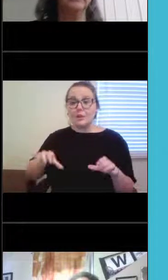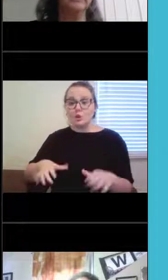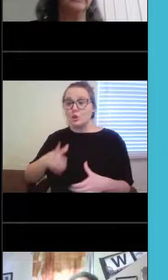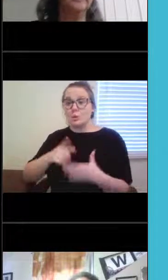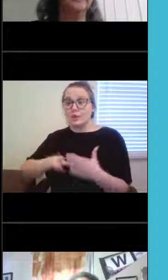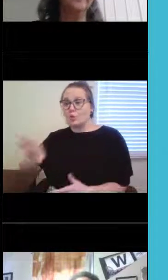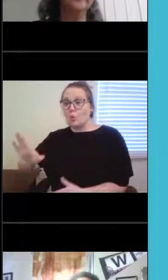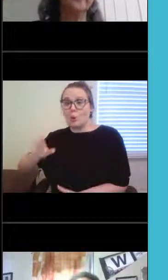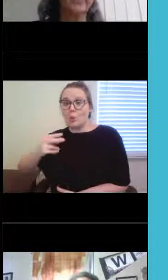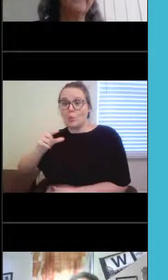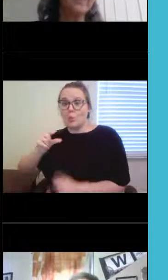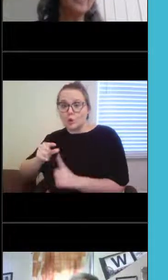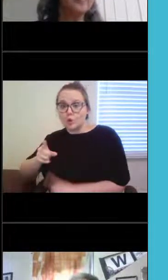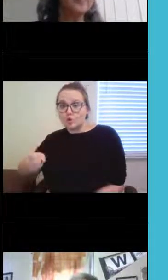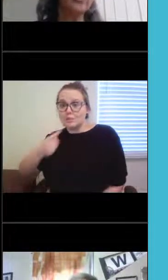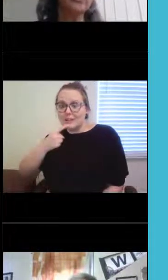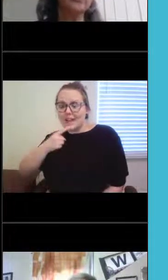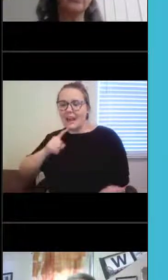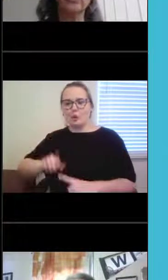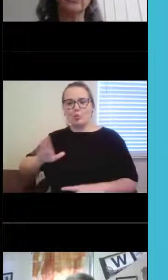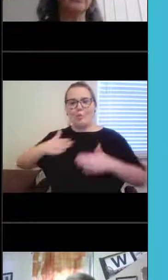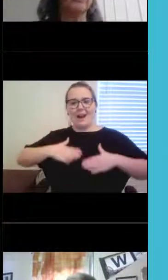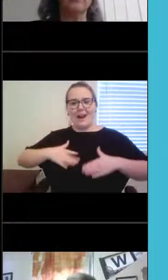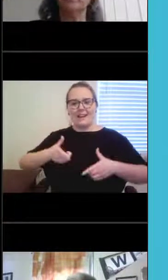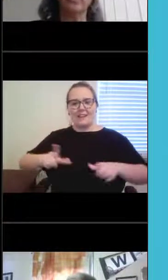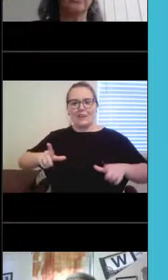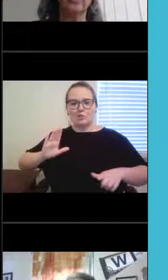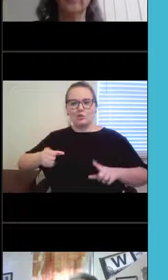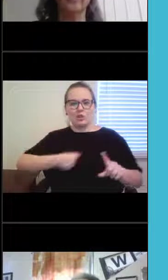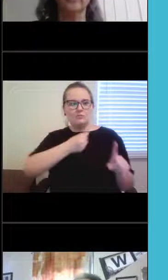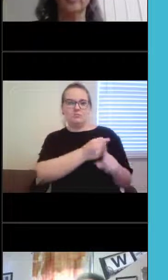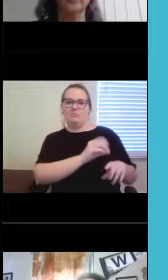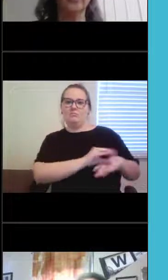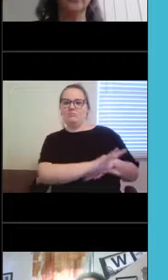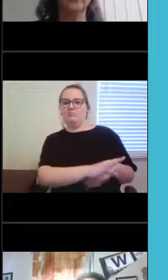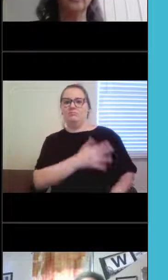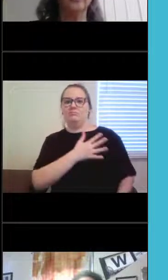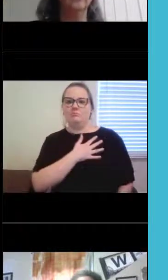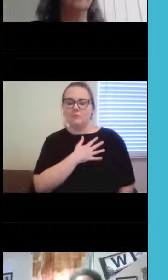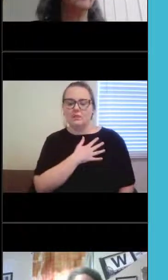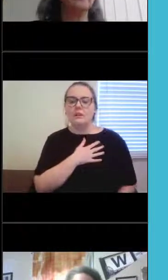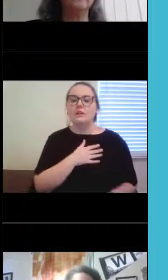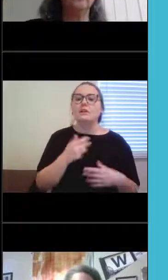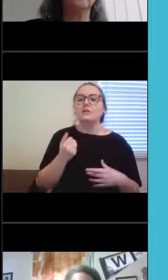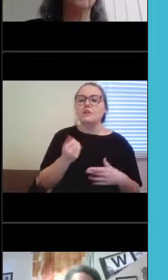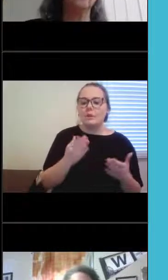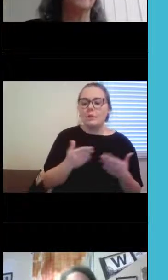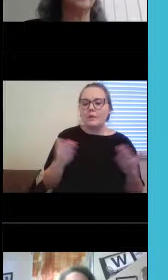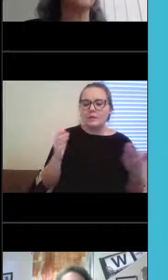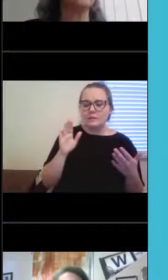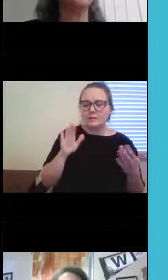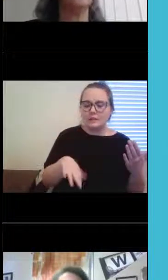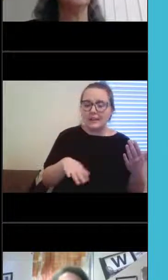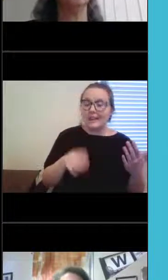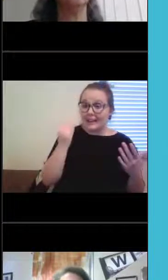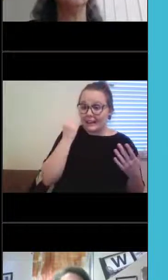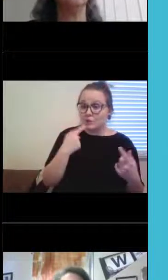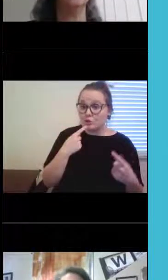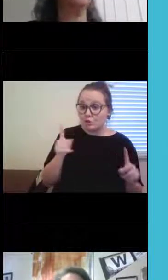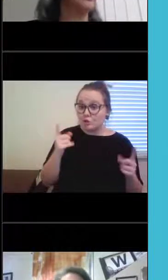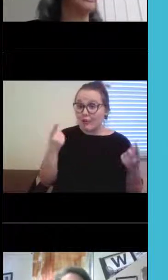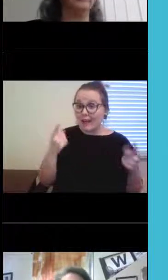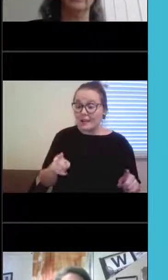mouth. And then special considerations, and this is not all of them, just a couple here. If the disclosure happens when